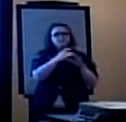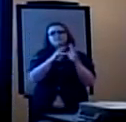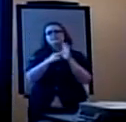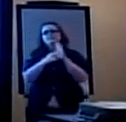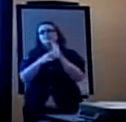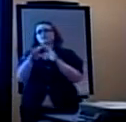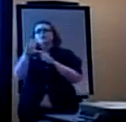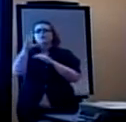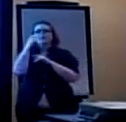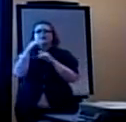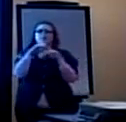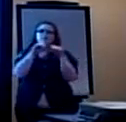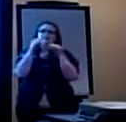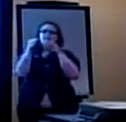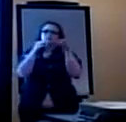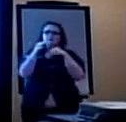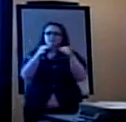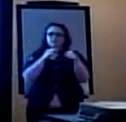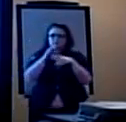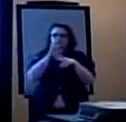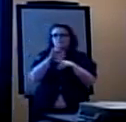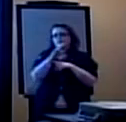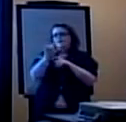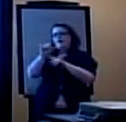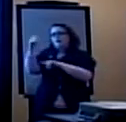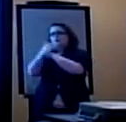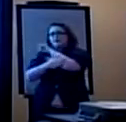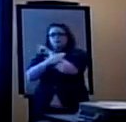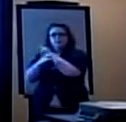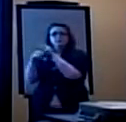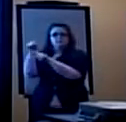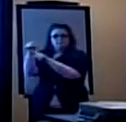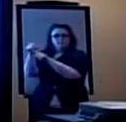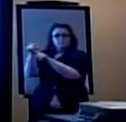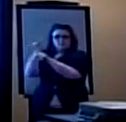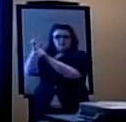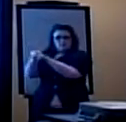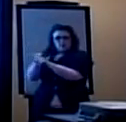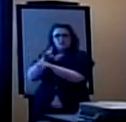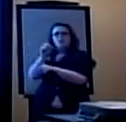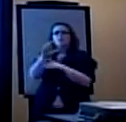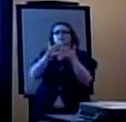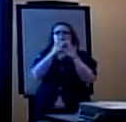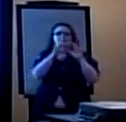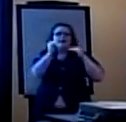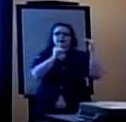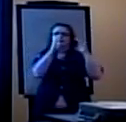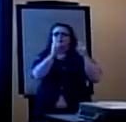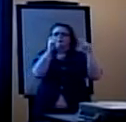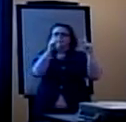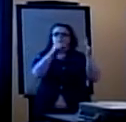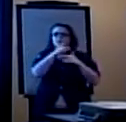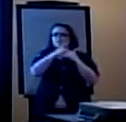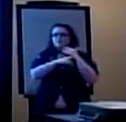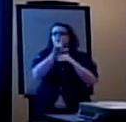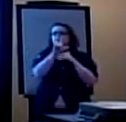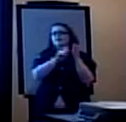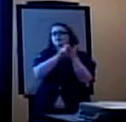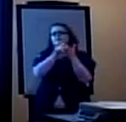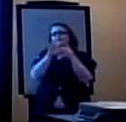interactive radio instruction that's been used throughout the second and third world. Online adult education programs, such as Literacy Link in Eastern